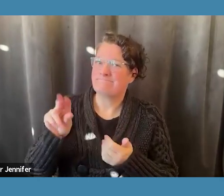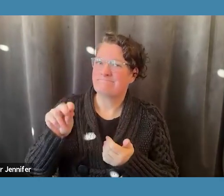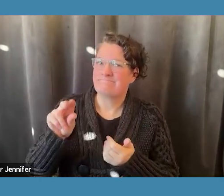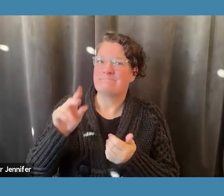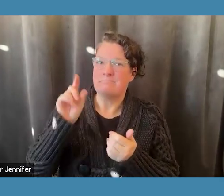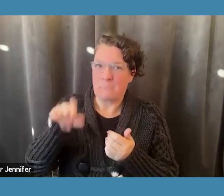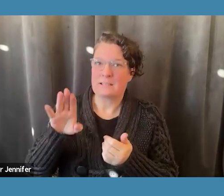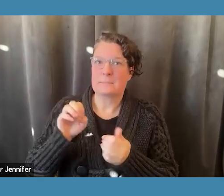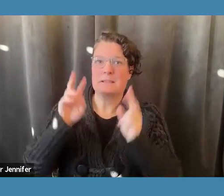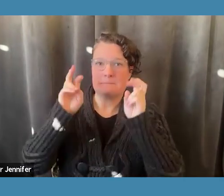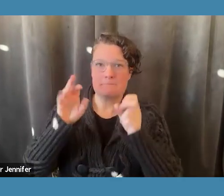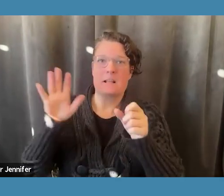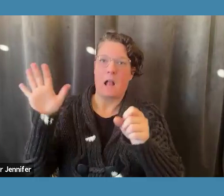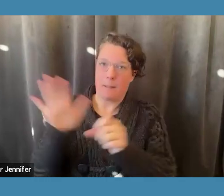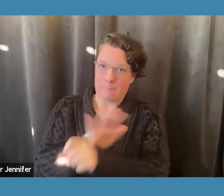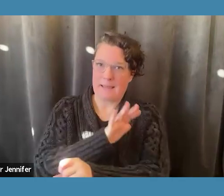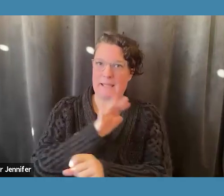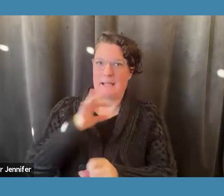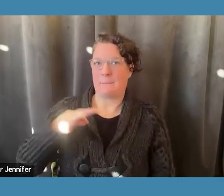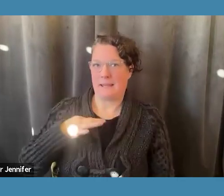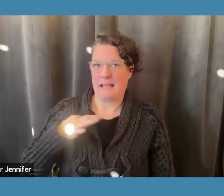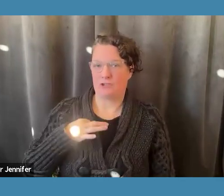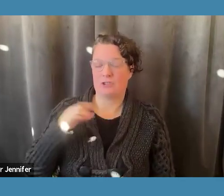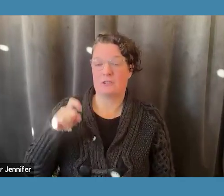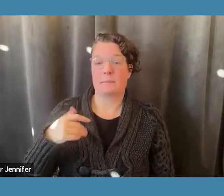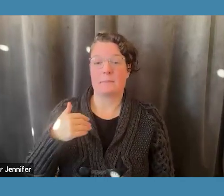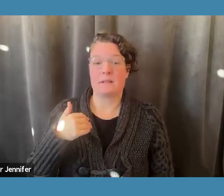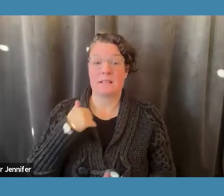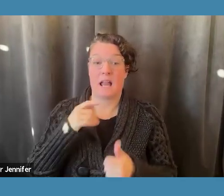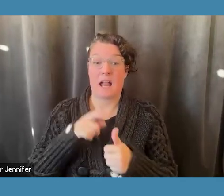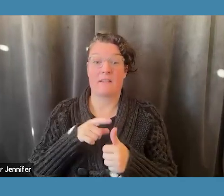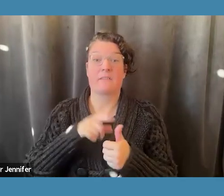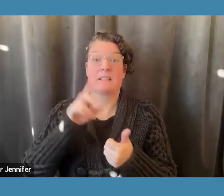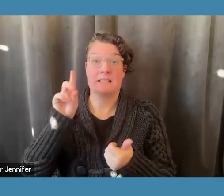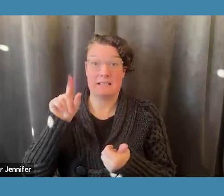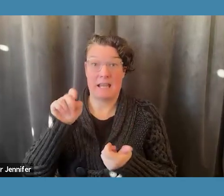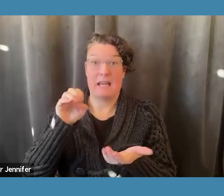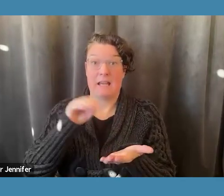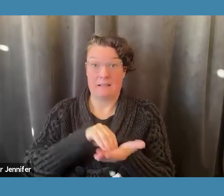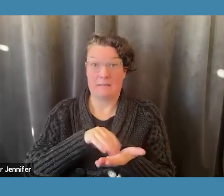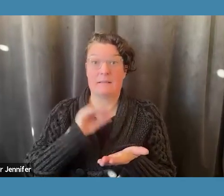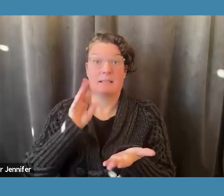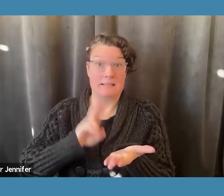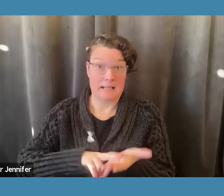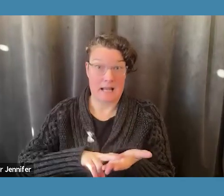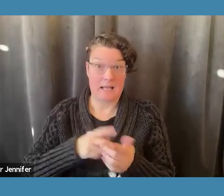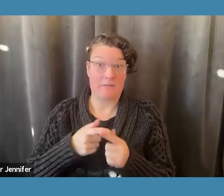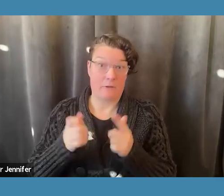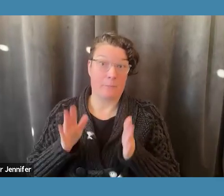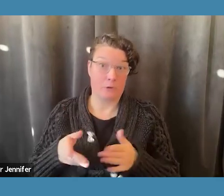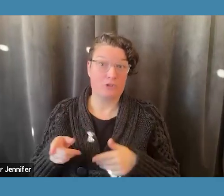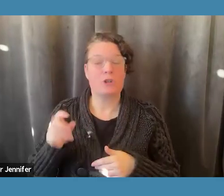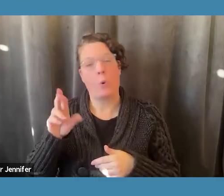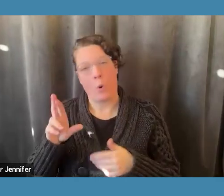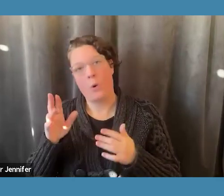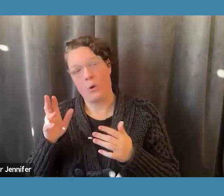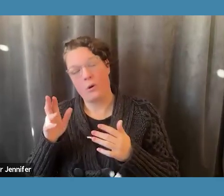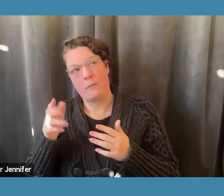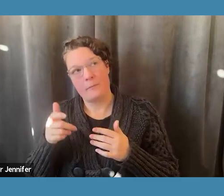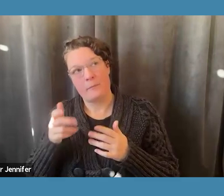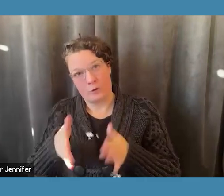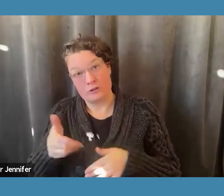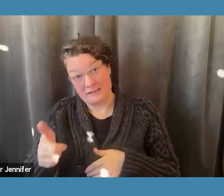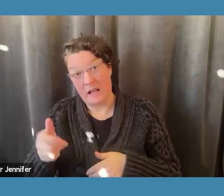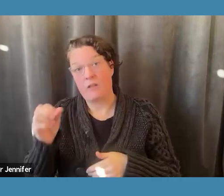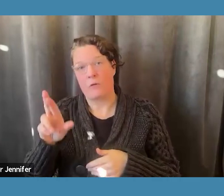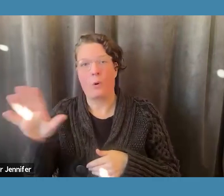is, and it has to have three things. It has to be signed and dated by the applicant or the person with legal authority, like their guardian or